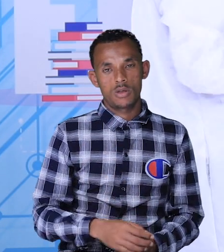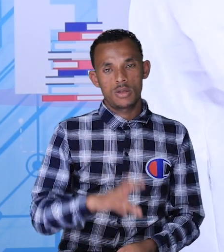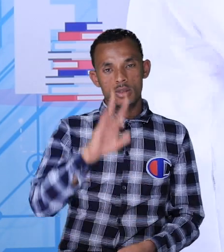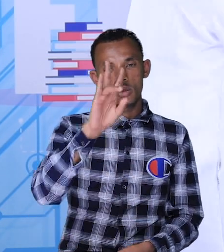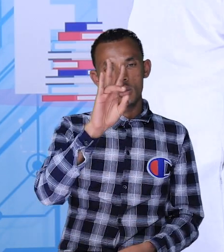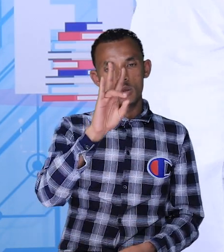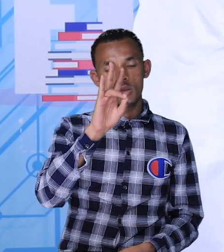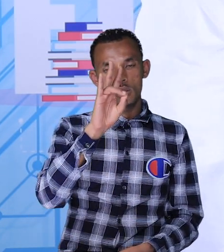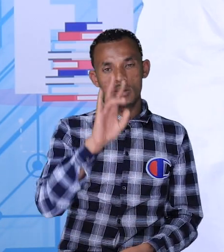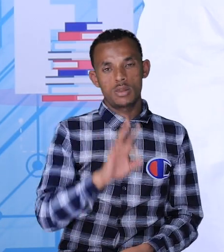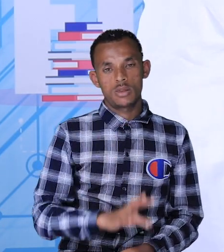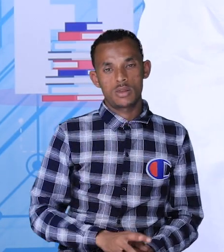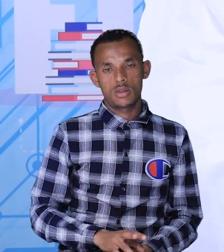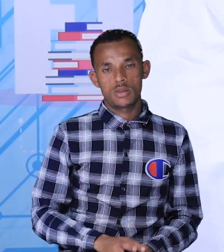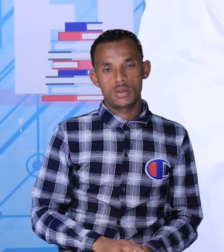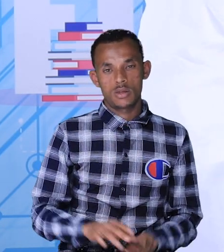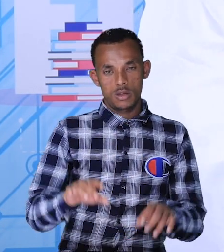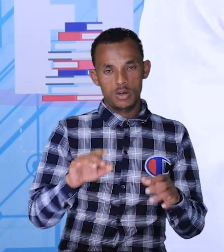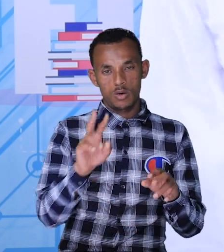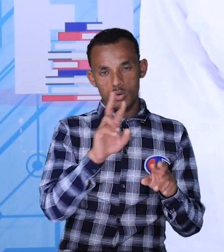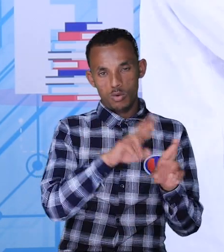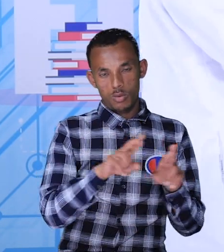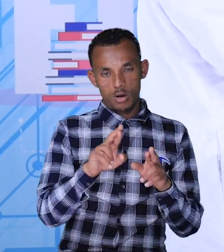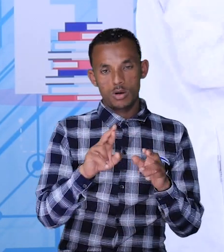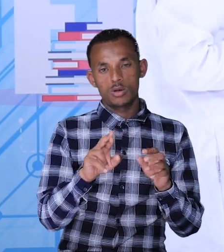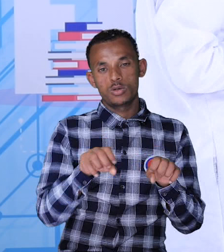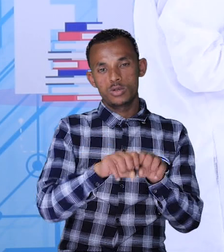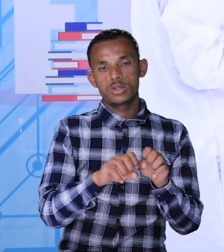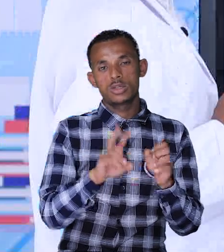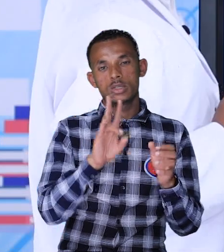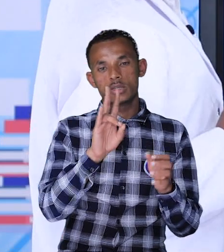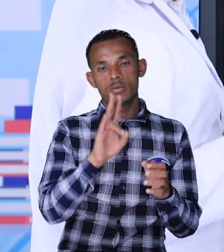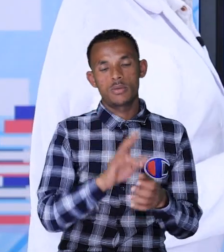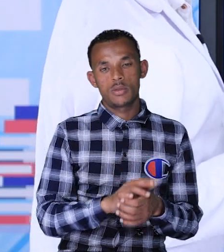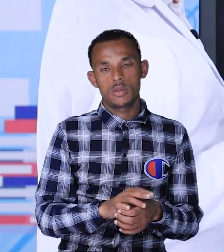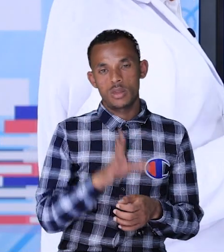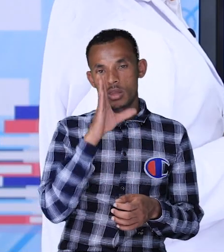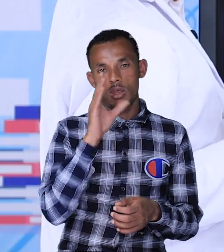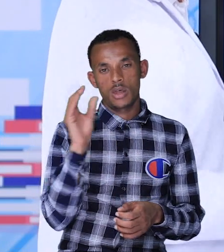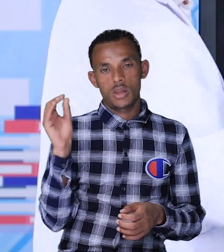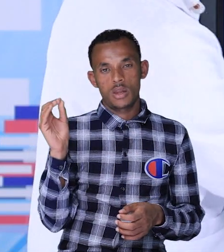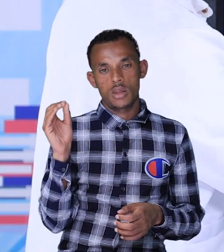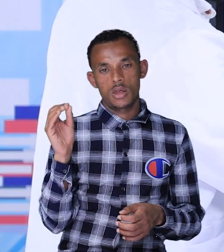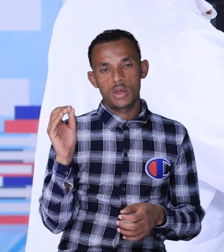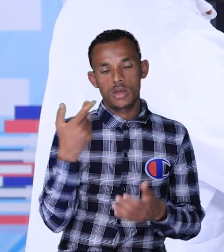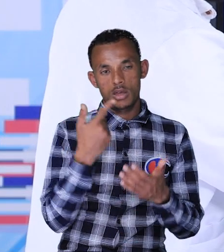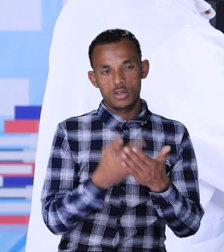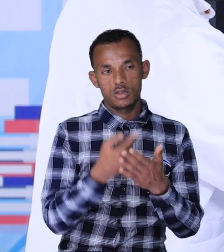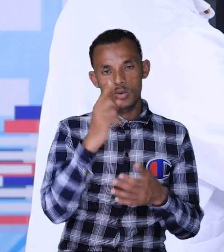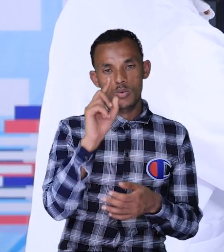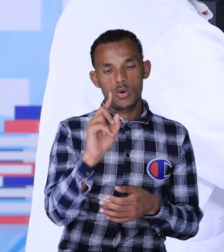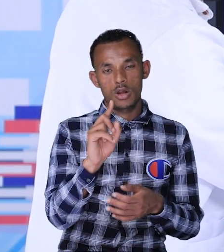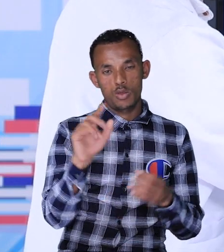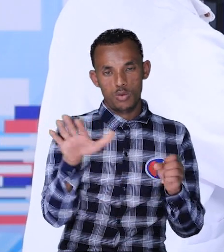7. Number of normal shoes produced is 7, if you remember the data. And this one